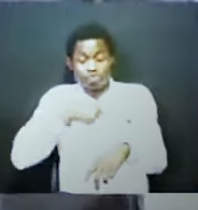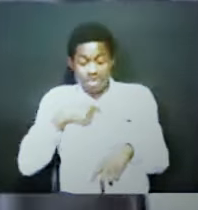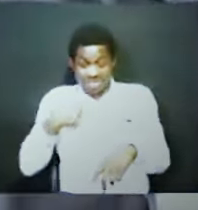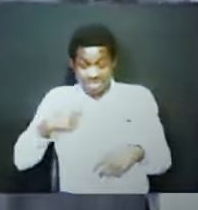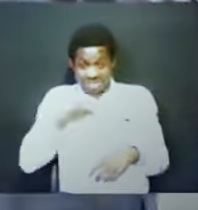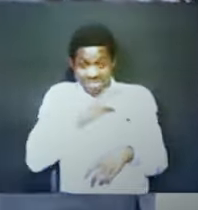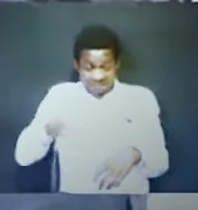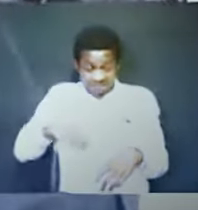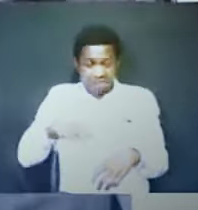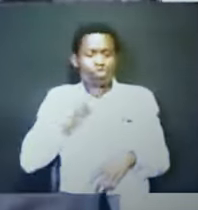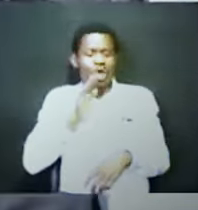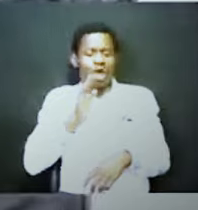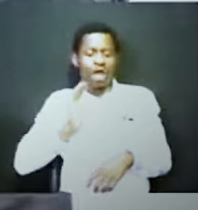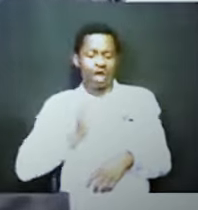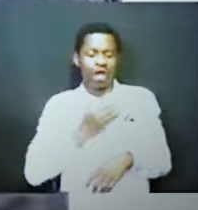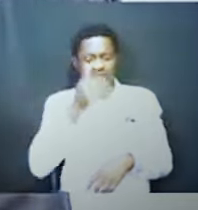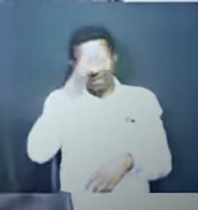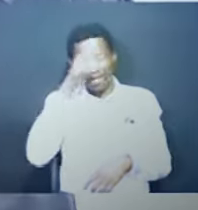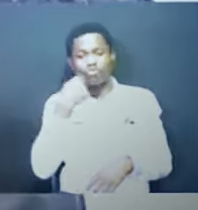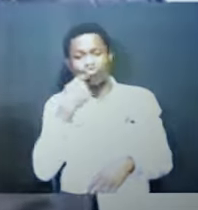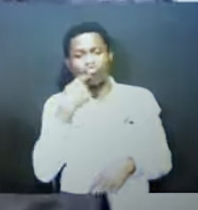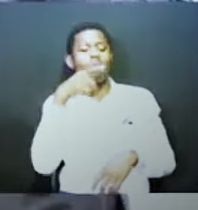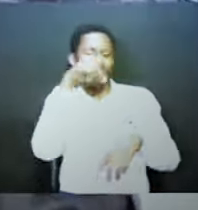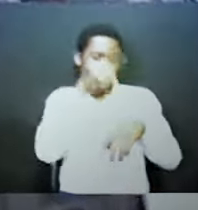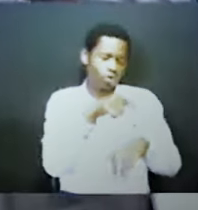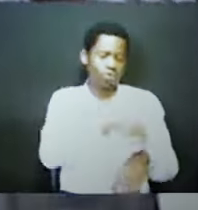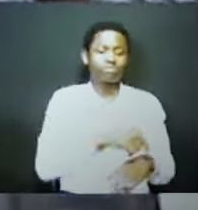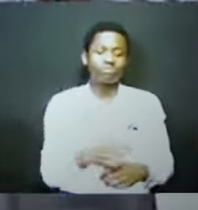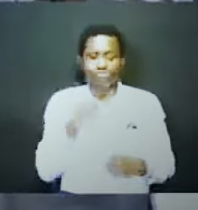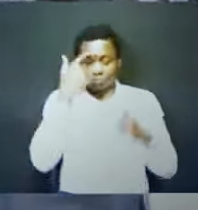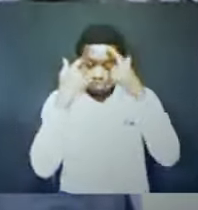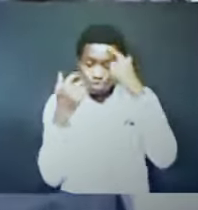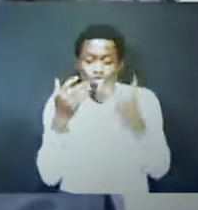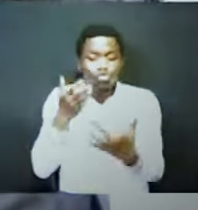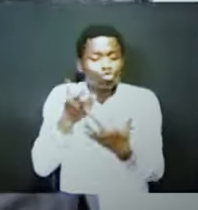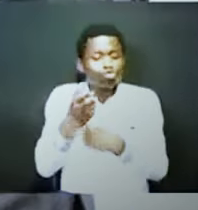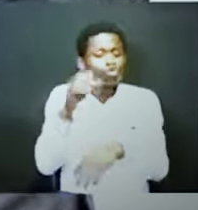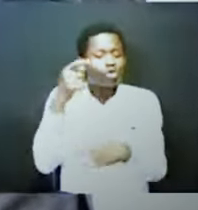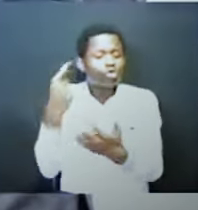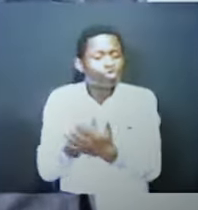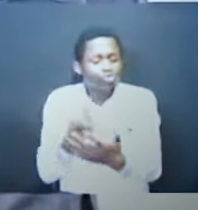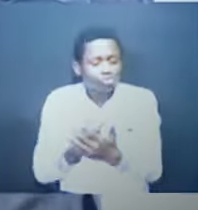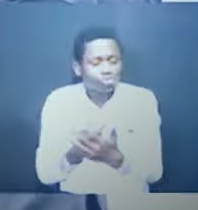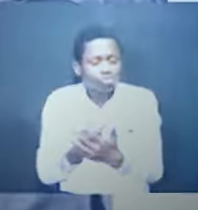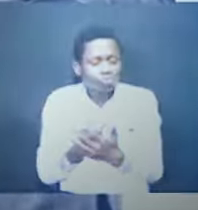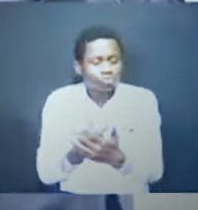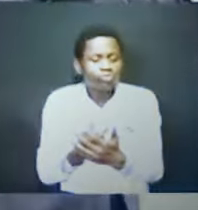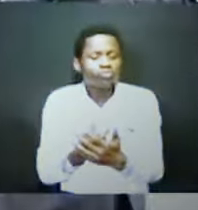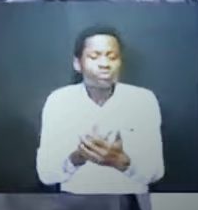Through the gospel. Therefore, I urge you to